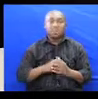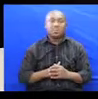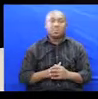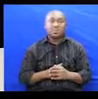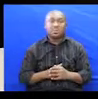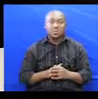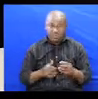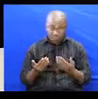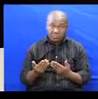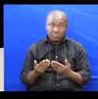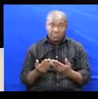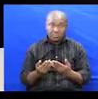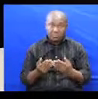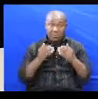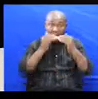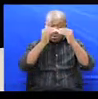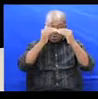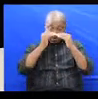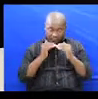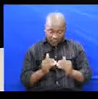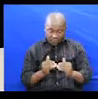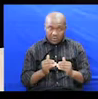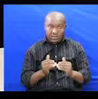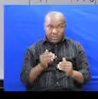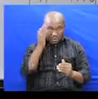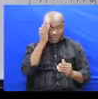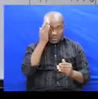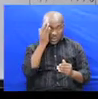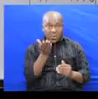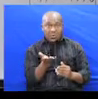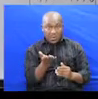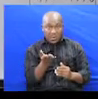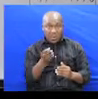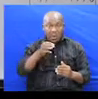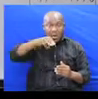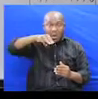It is molarity. Therefore, we know that molarity